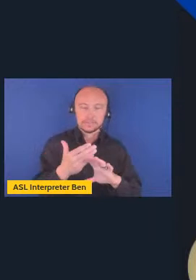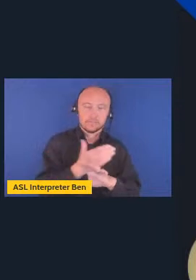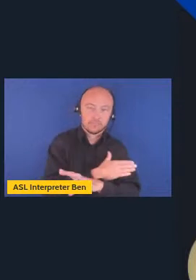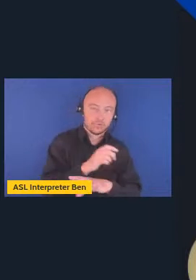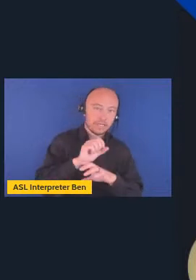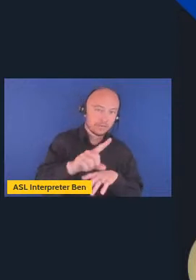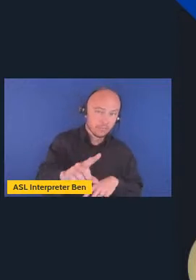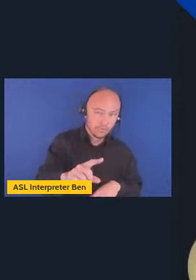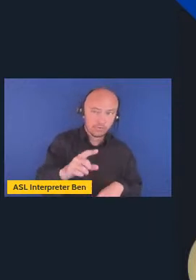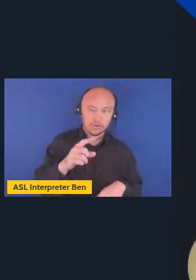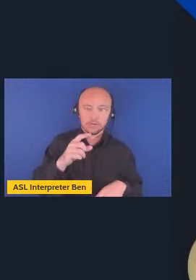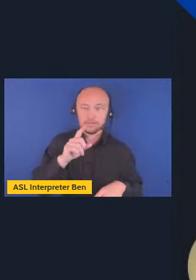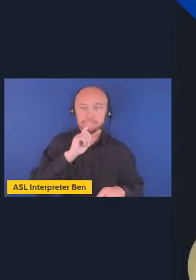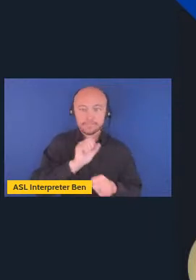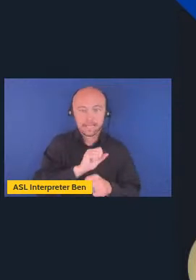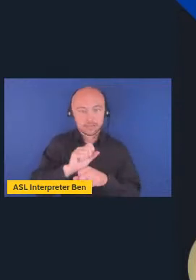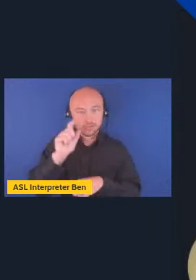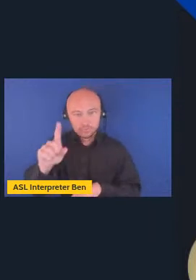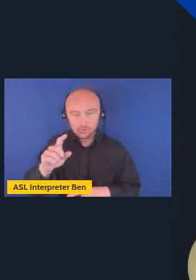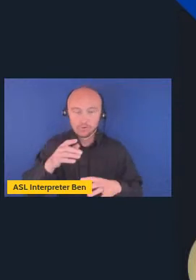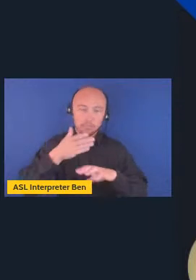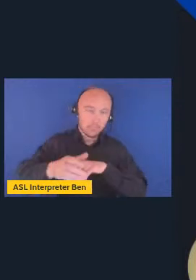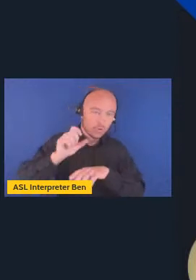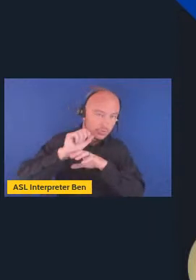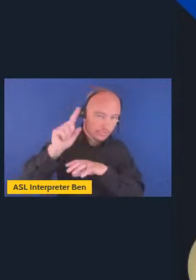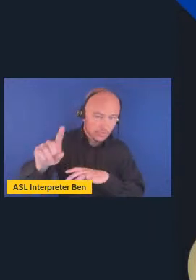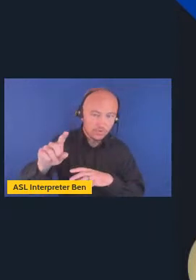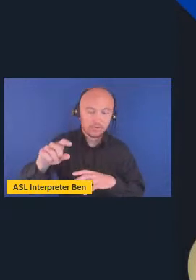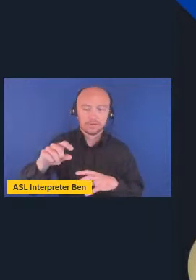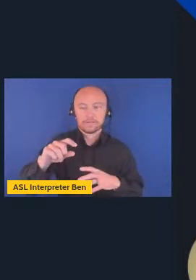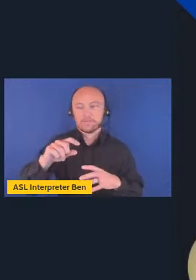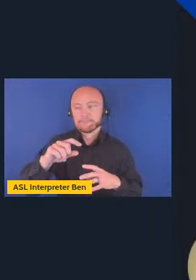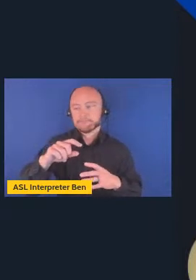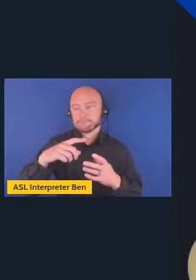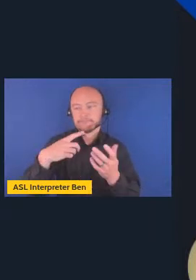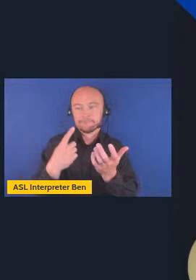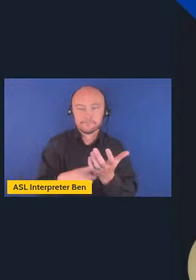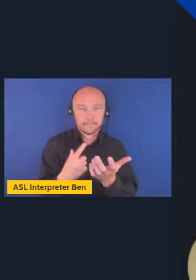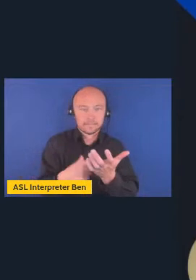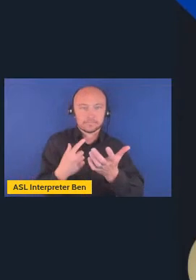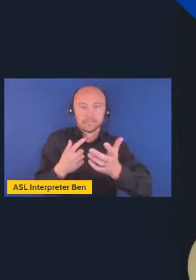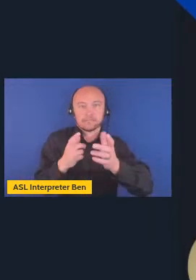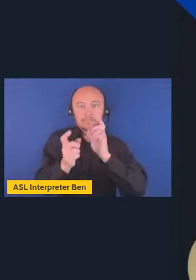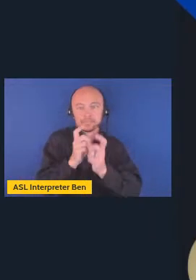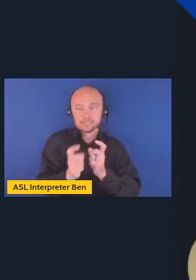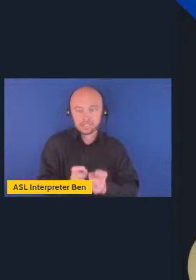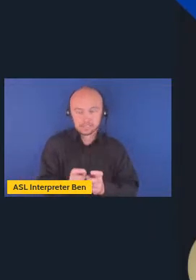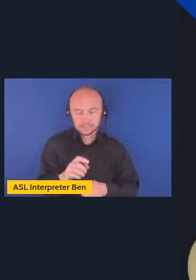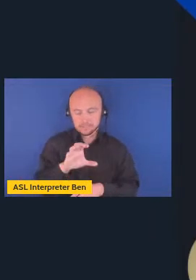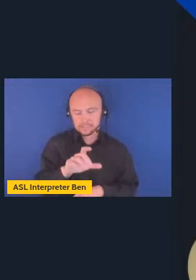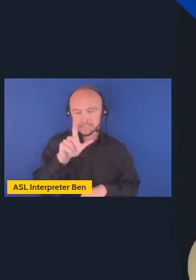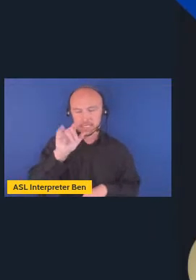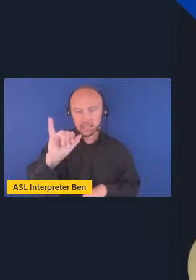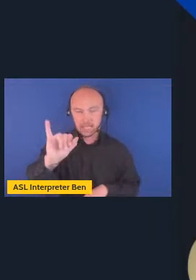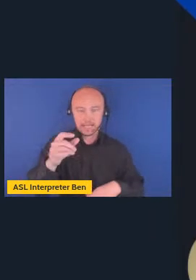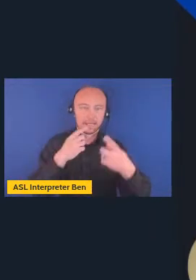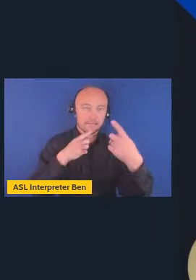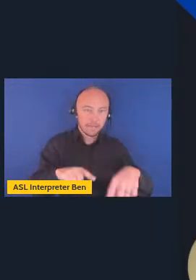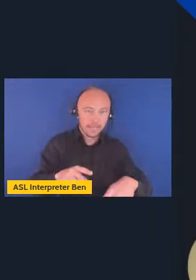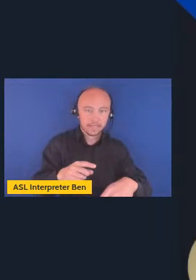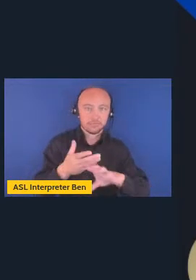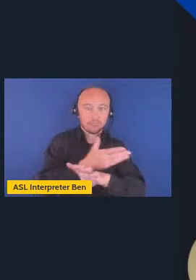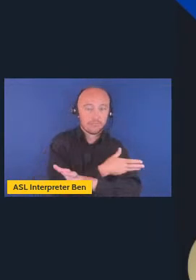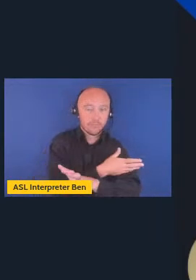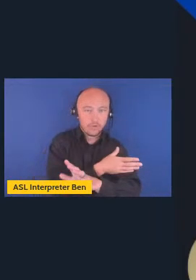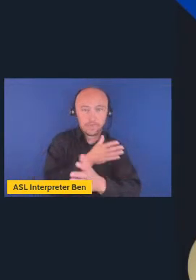pre-deploy, actual deploy of the service, and post-deploy, and then sometimes a custom CLI command before that and after that.